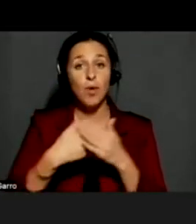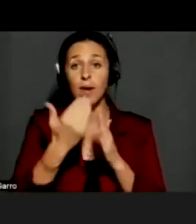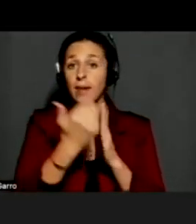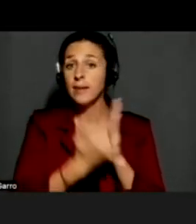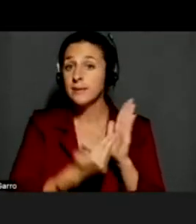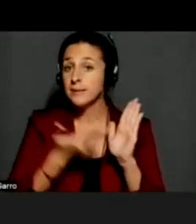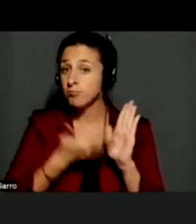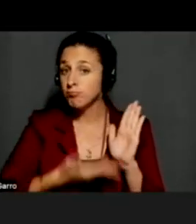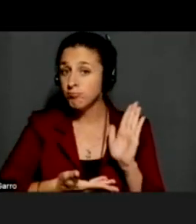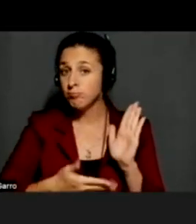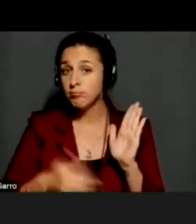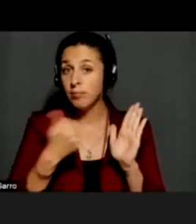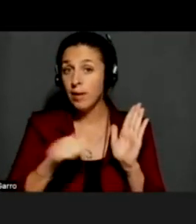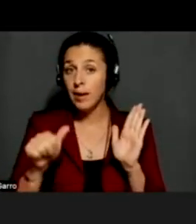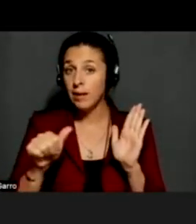Anything to